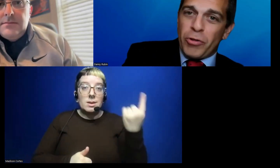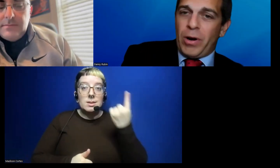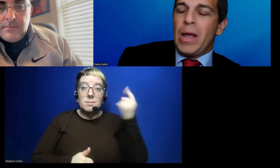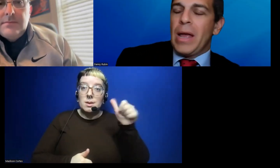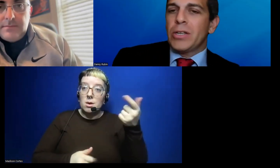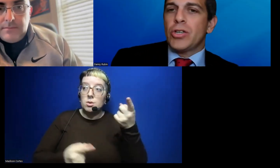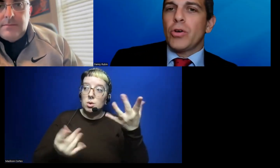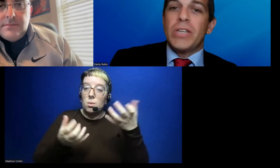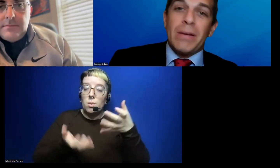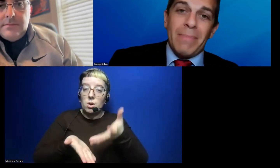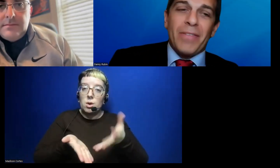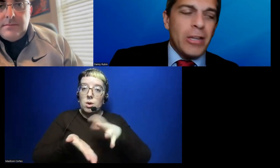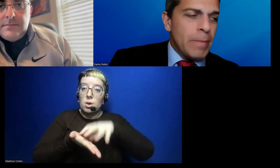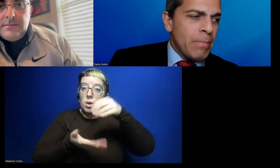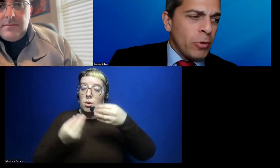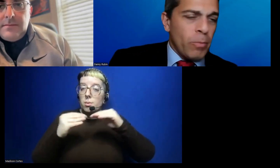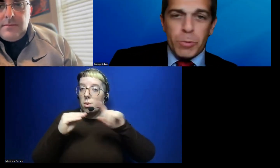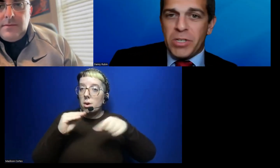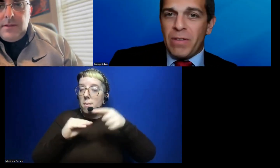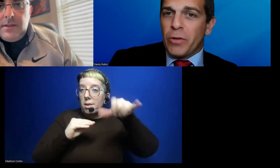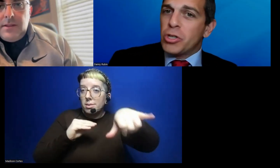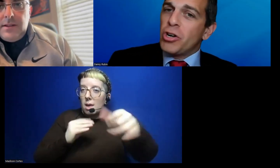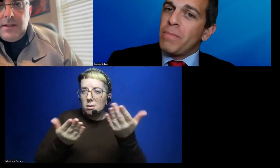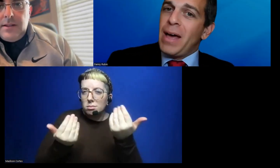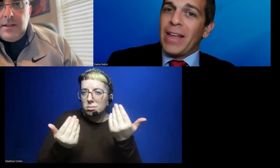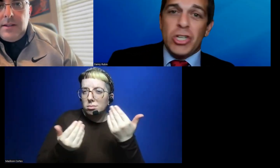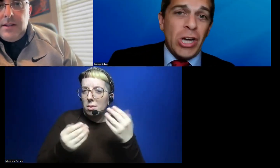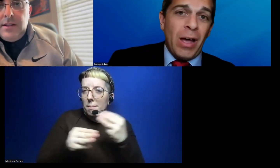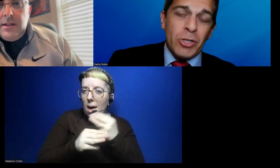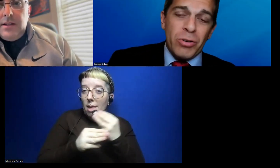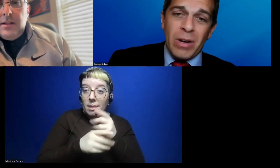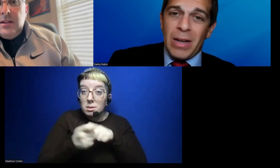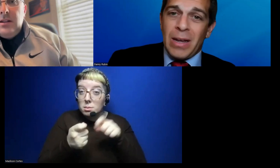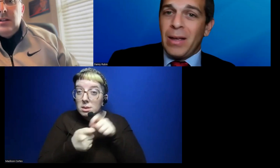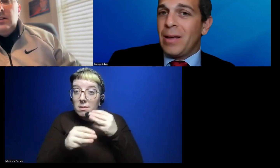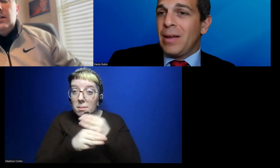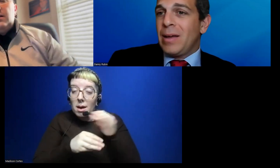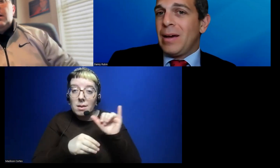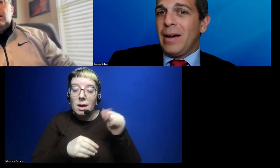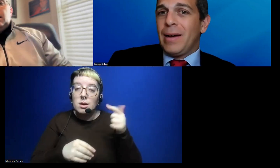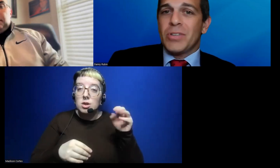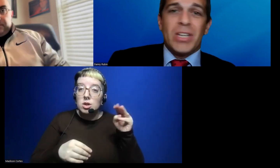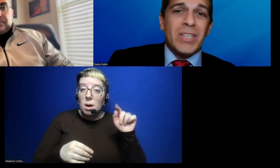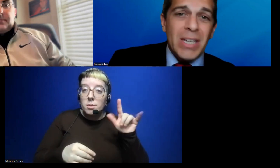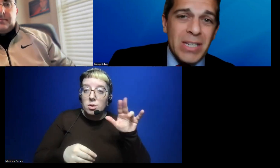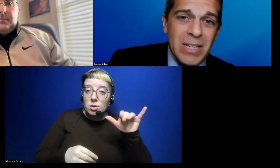go further. So you said math. Can you be a little more specific? Are there certain math like geometry,